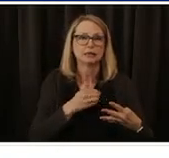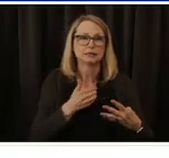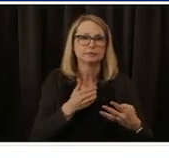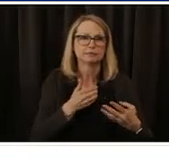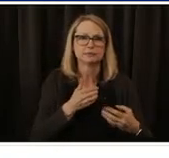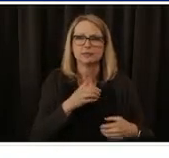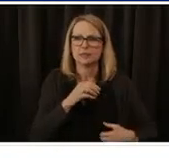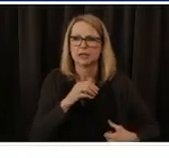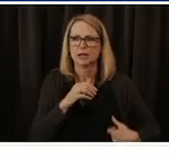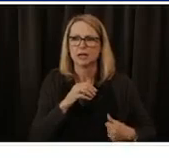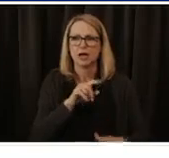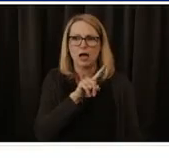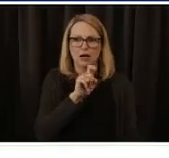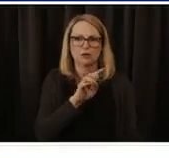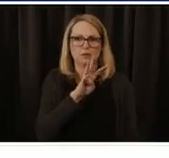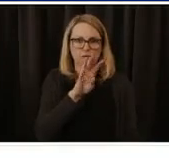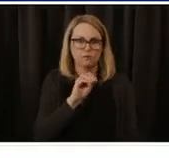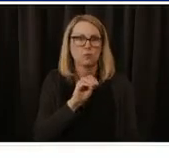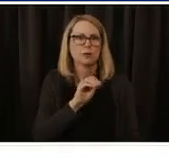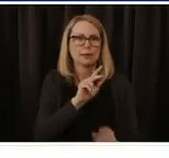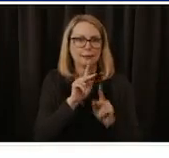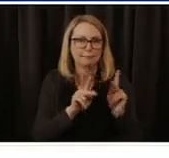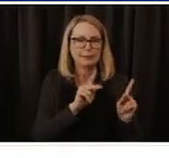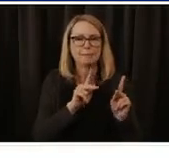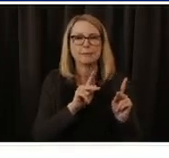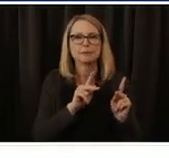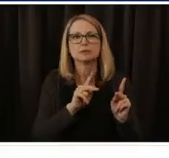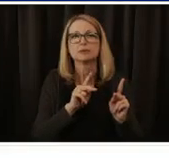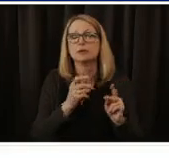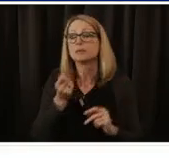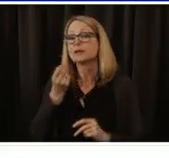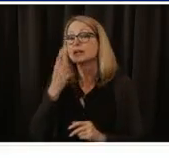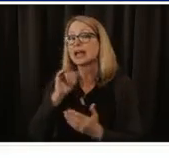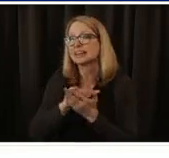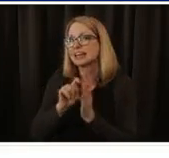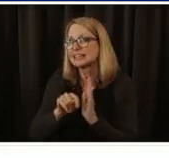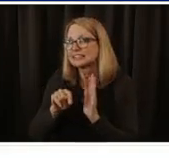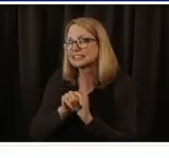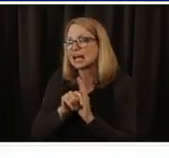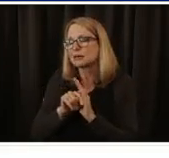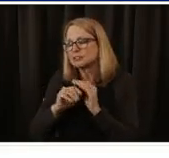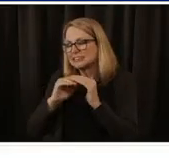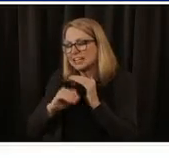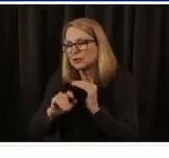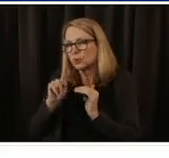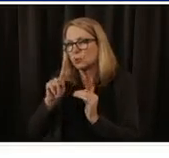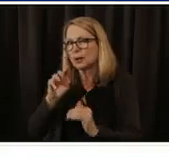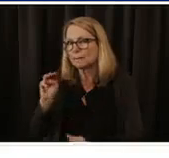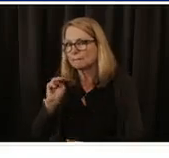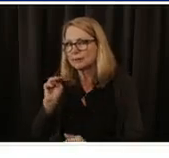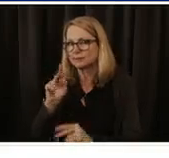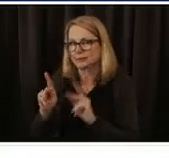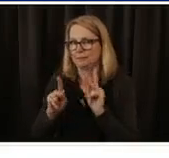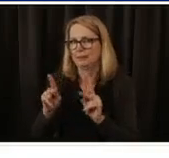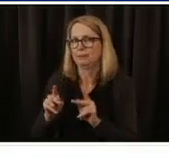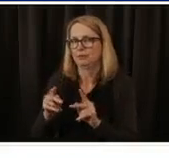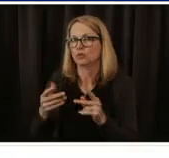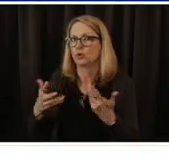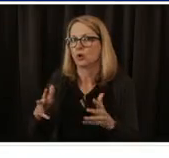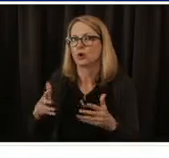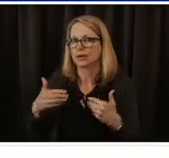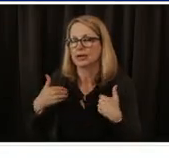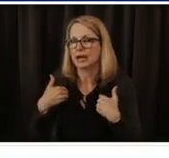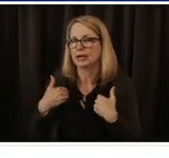that time, the vaccinated population was just shy of 1 million people in Colorado. So the overall proportion of cases occurring in that